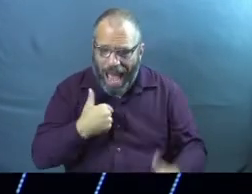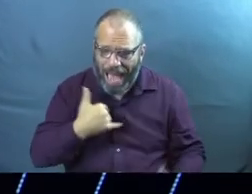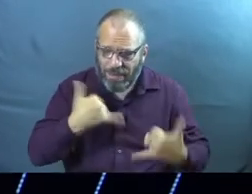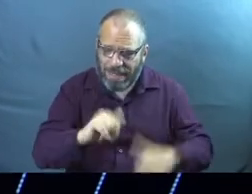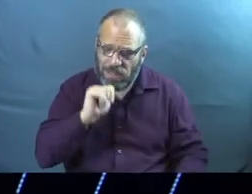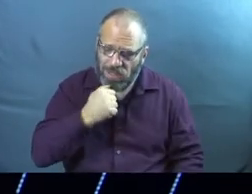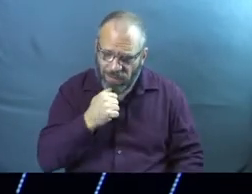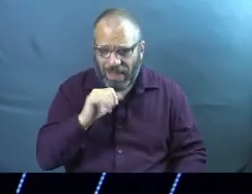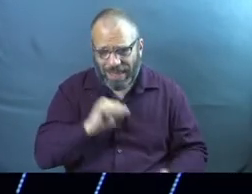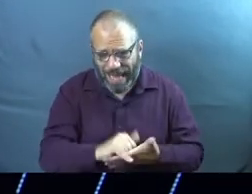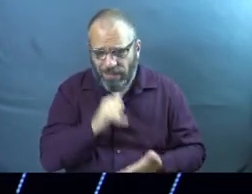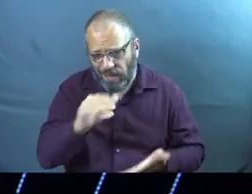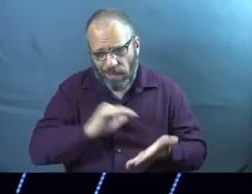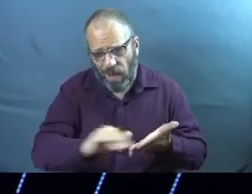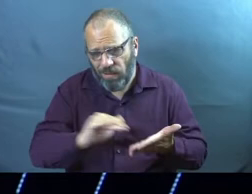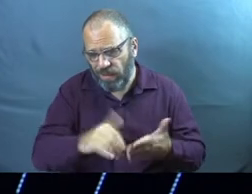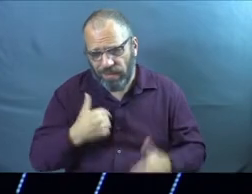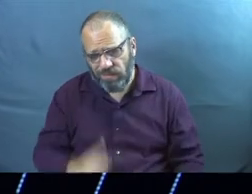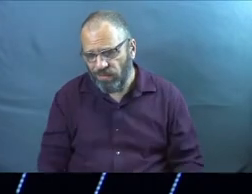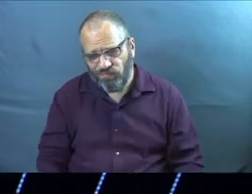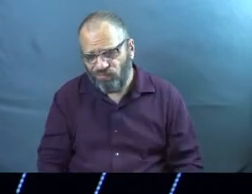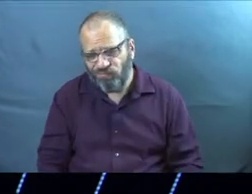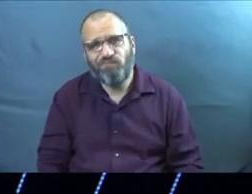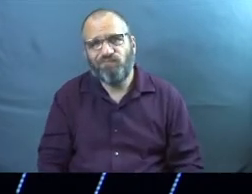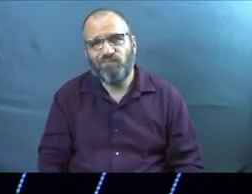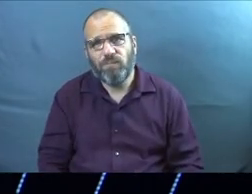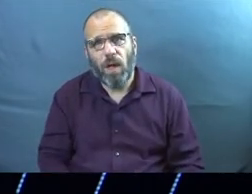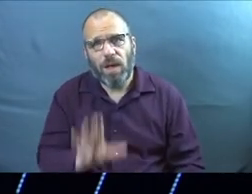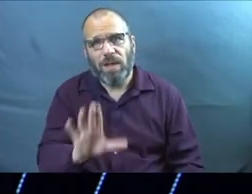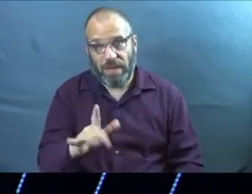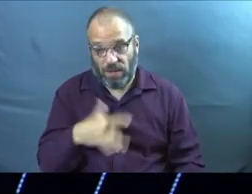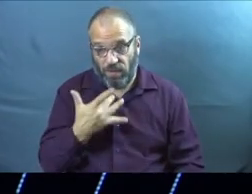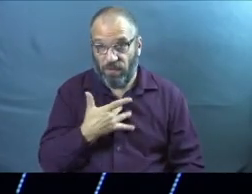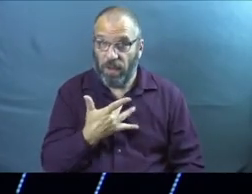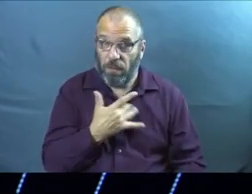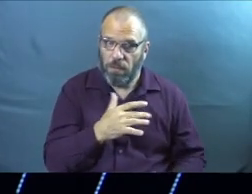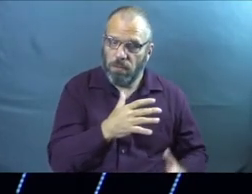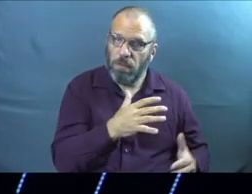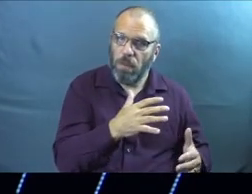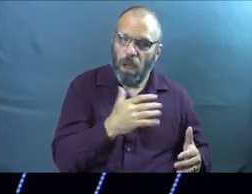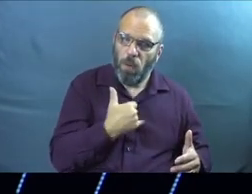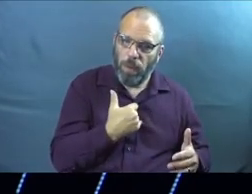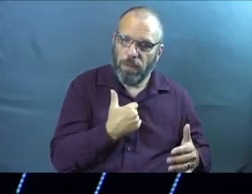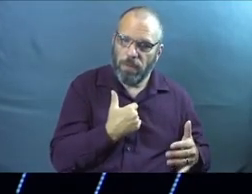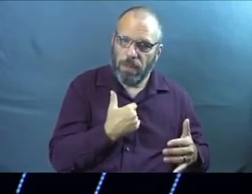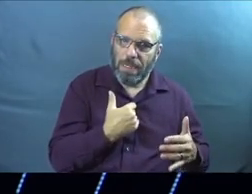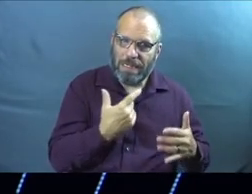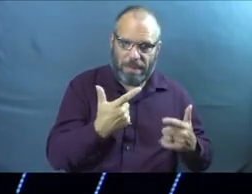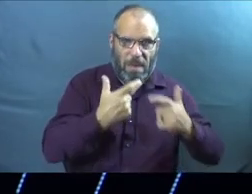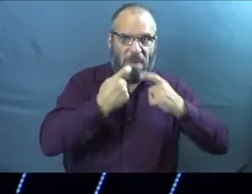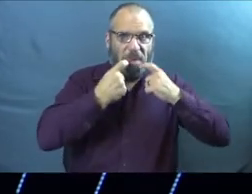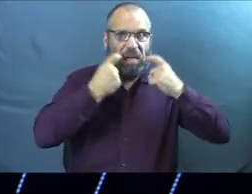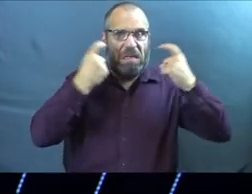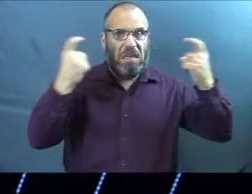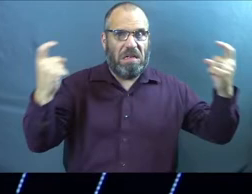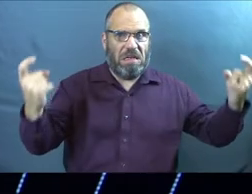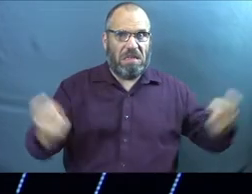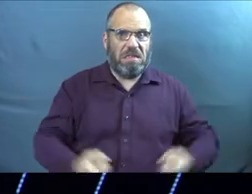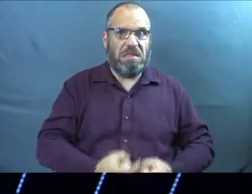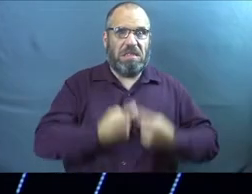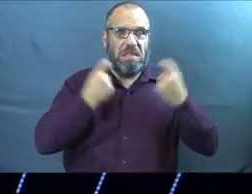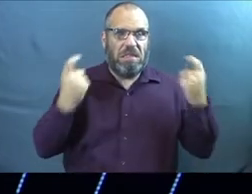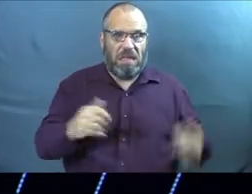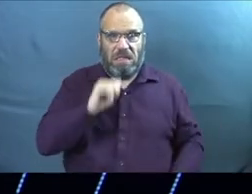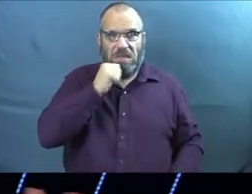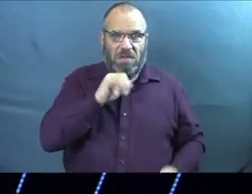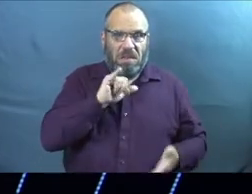suffering, so that means I'm not forgiven. This is what we feel sometimes when we've had the big sin that's in the past and we're